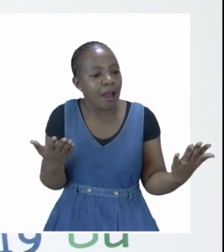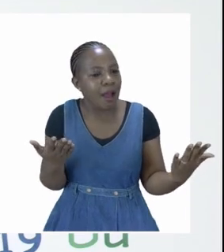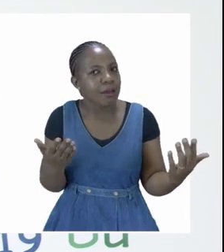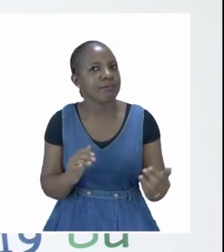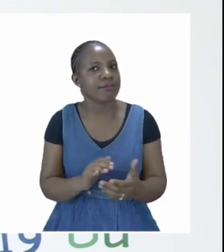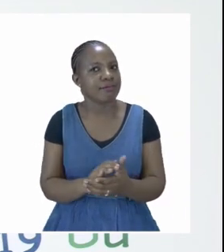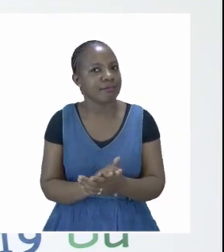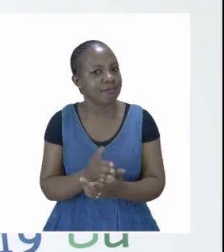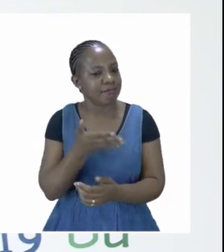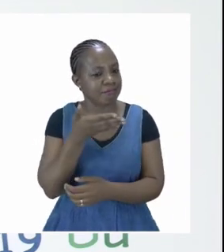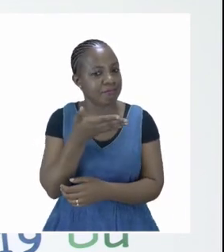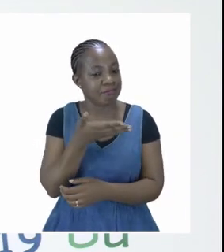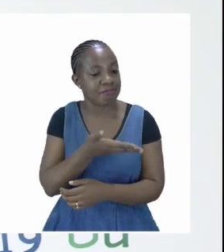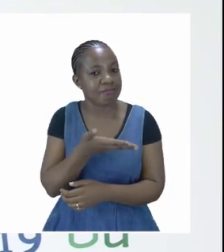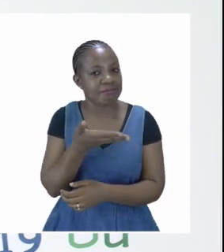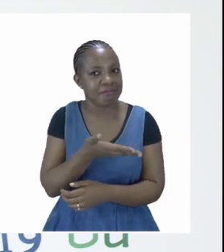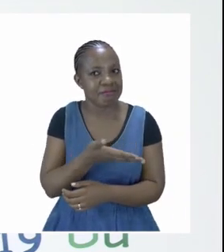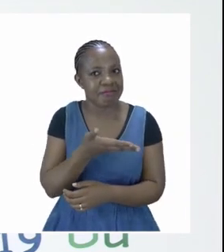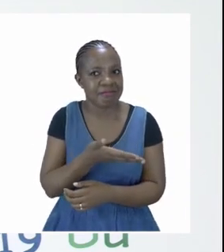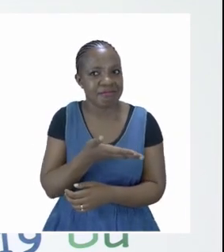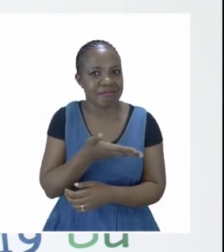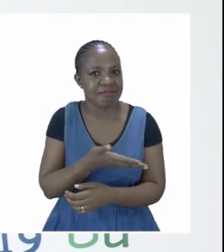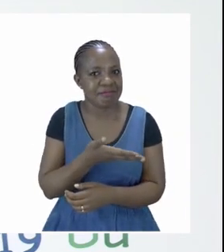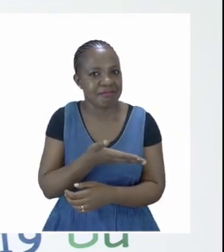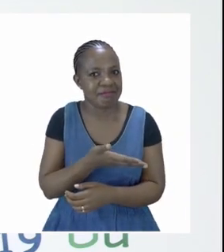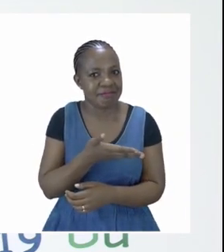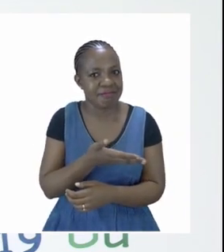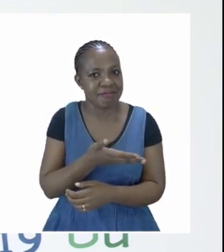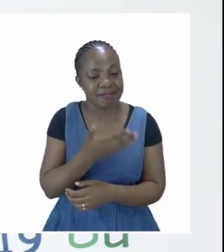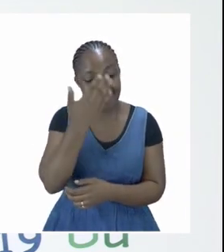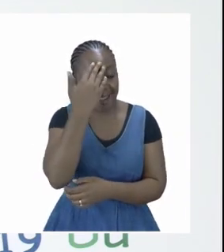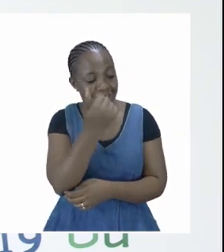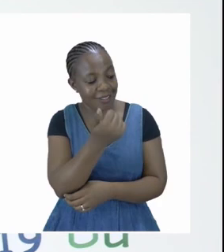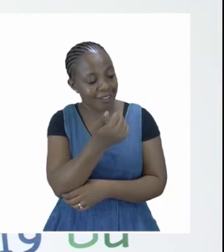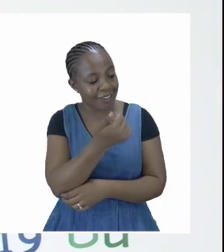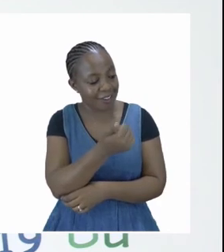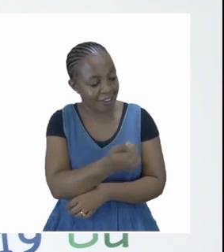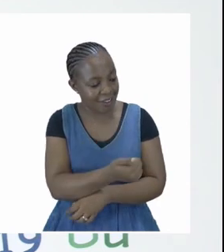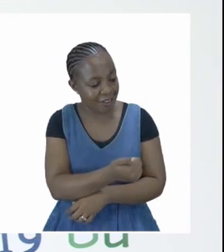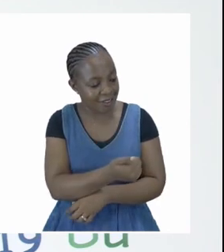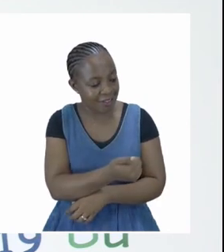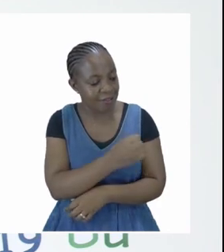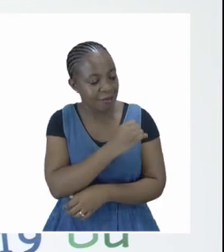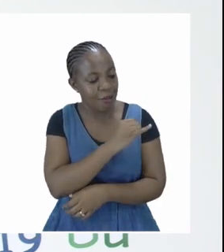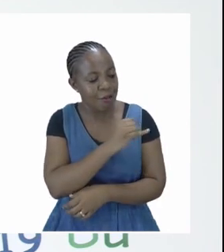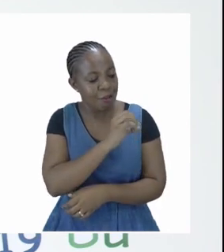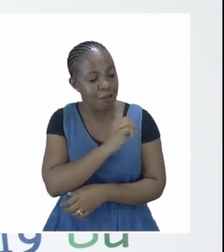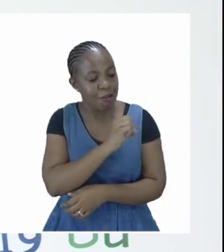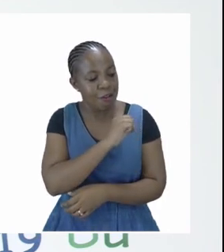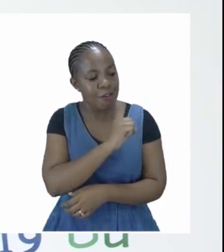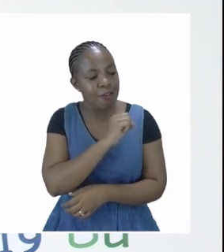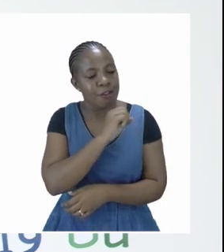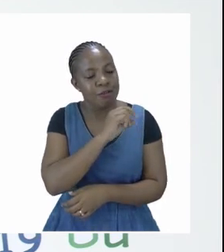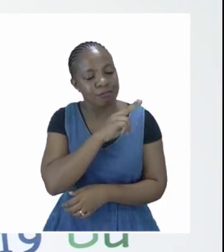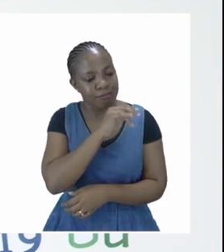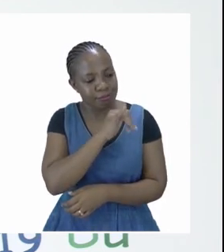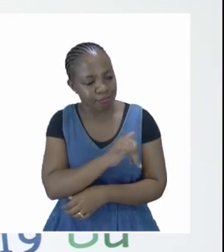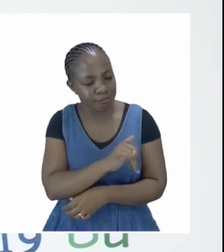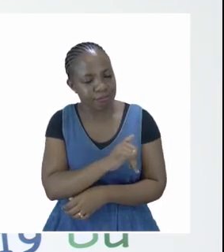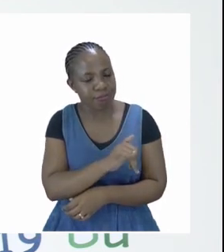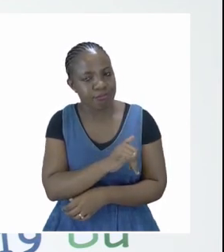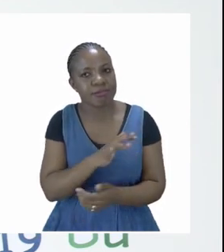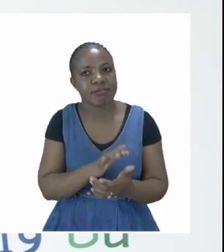Oh, there he is. Hello, Zashi. So,